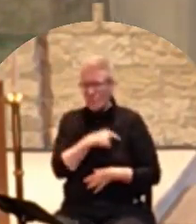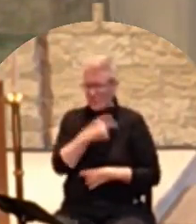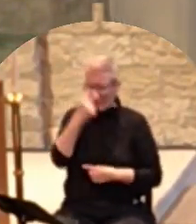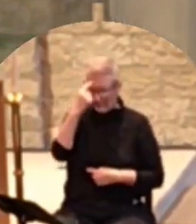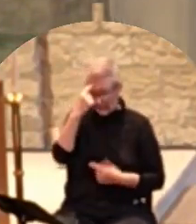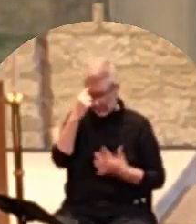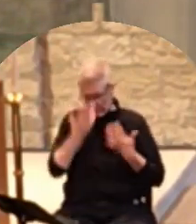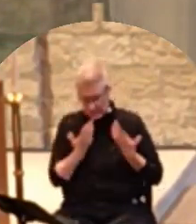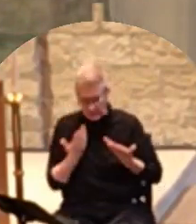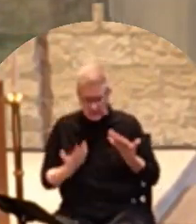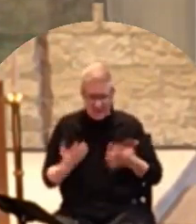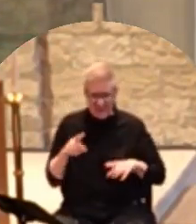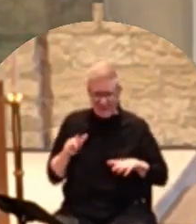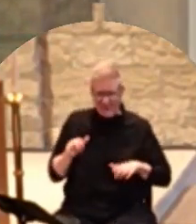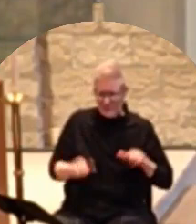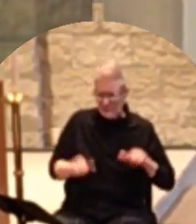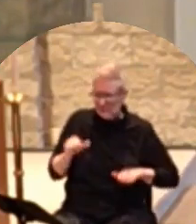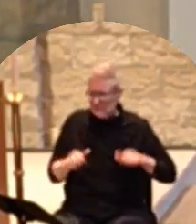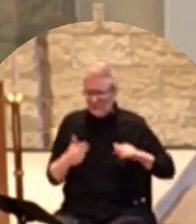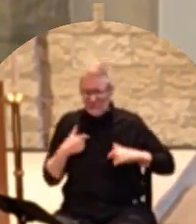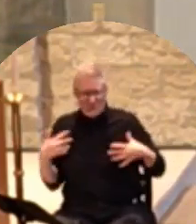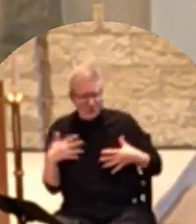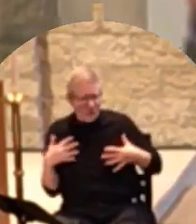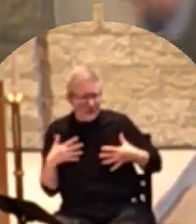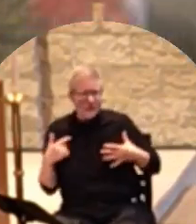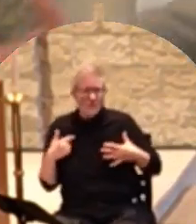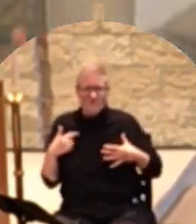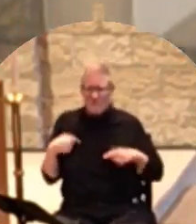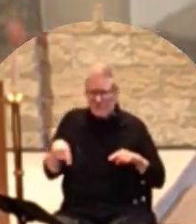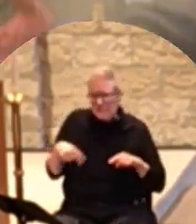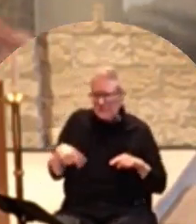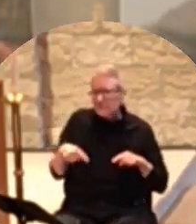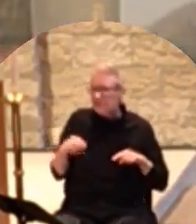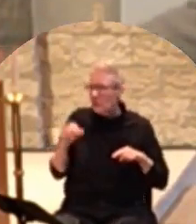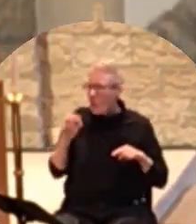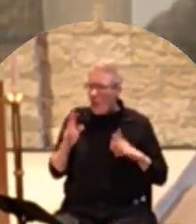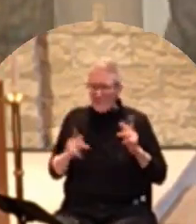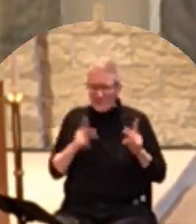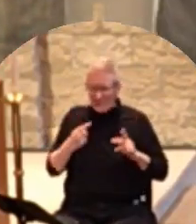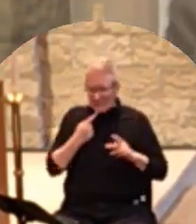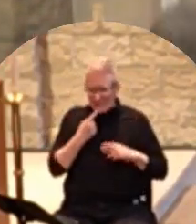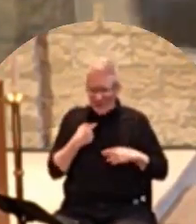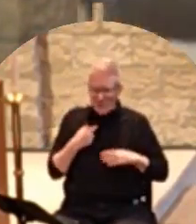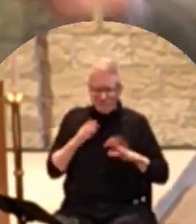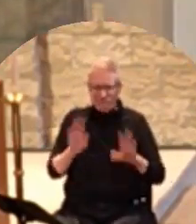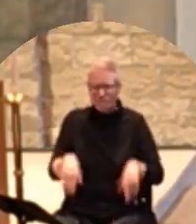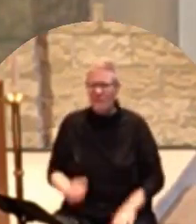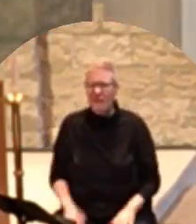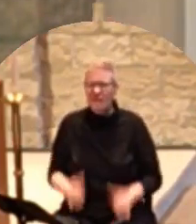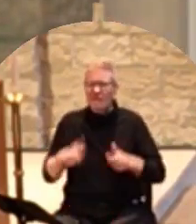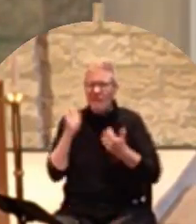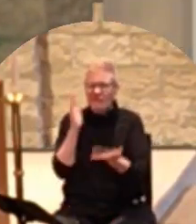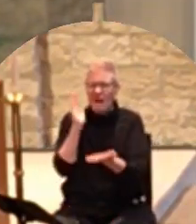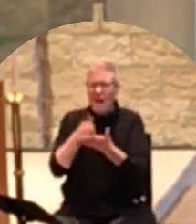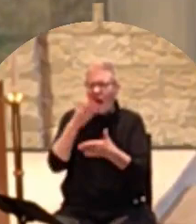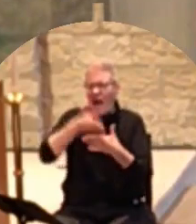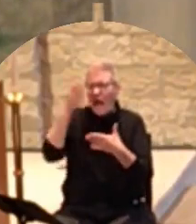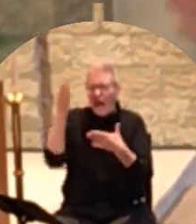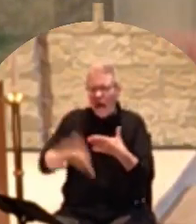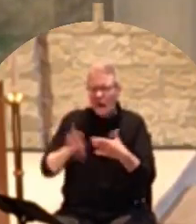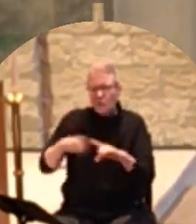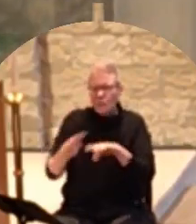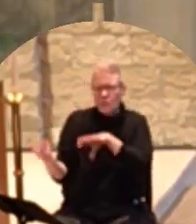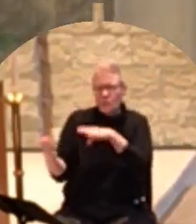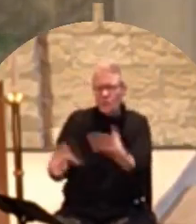I'm fearful. Or often I've heard people say that the life ends at the cemetery. It does not. It